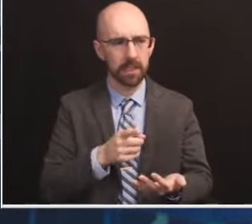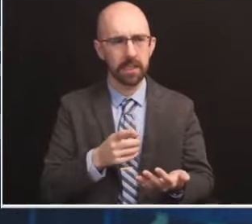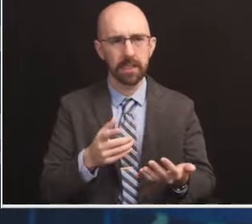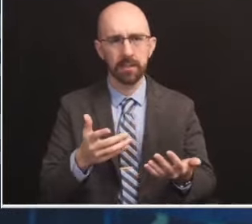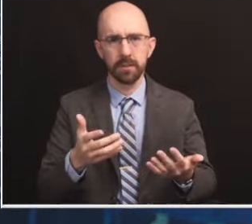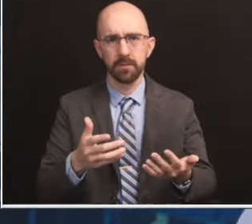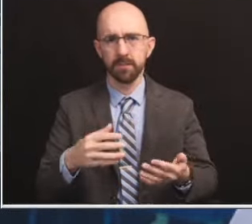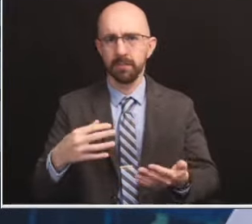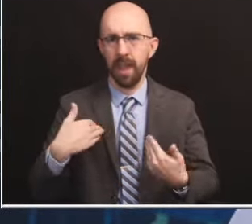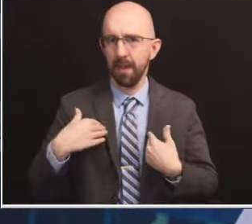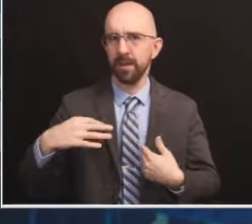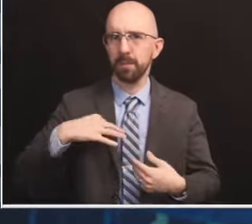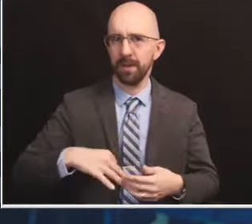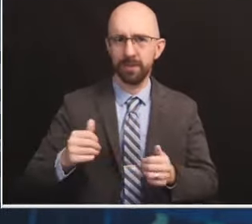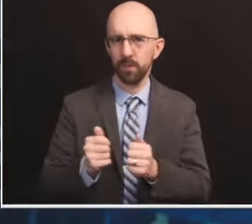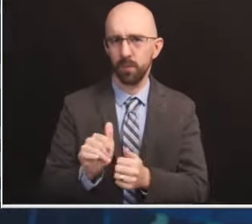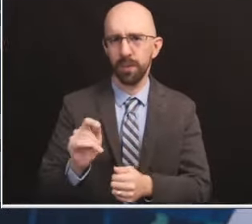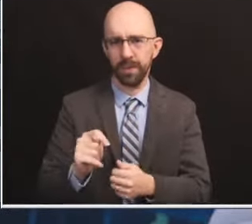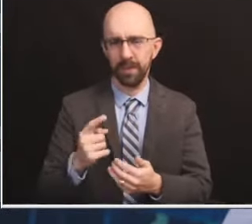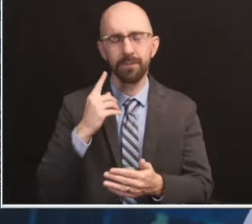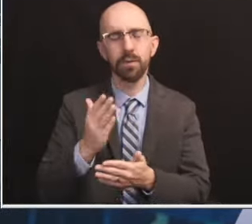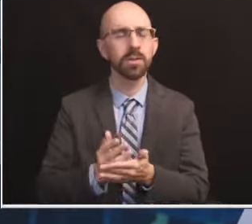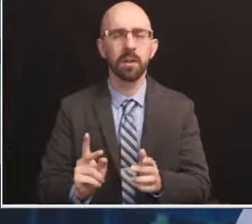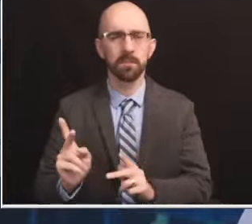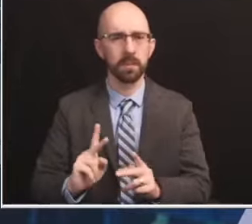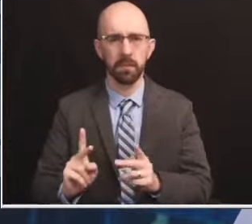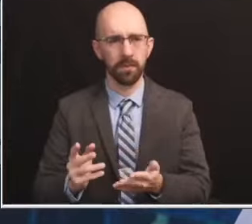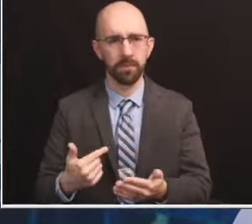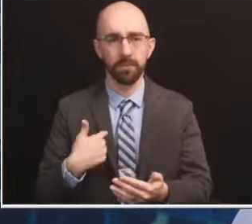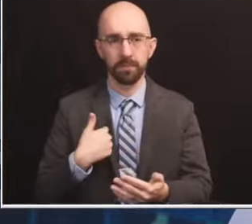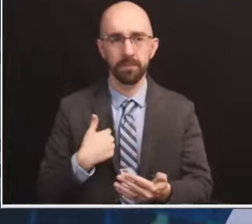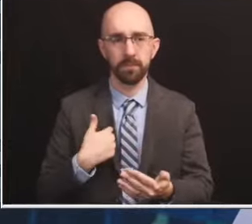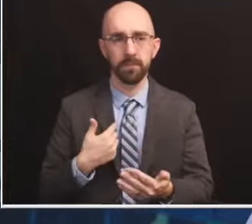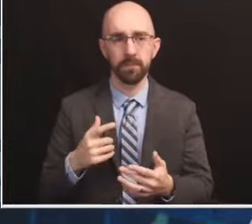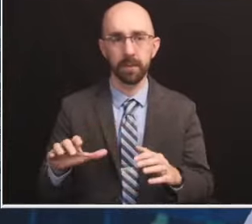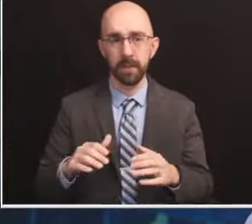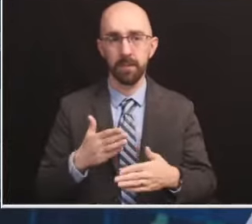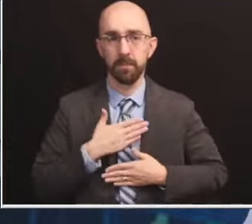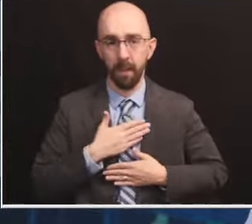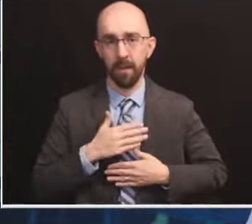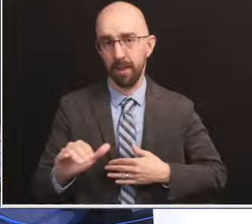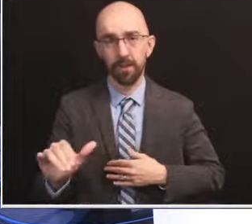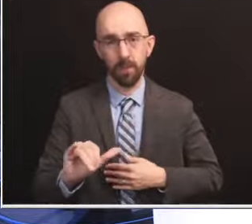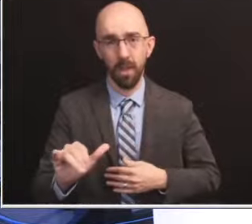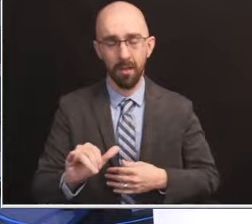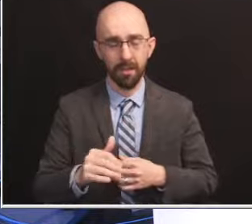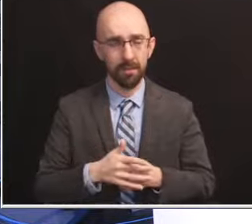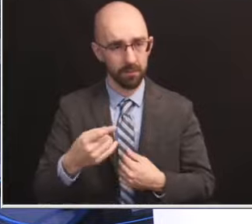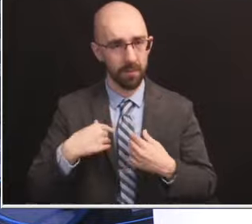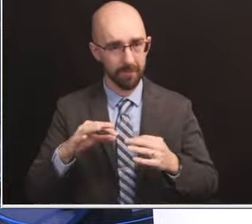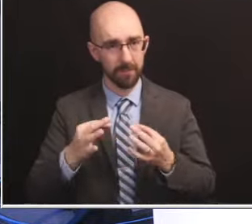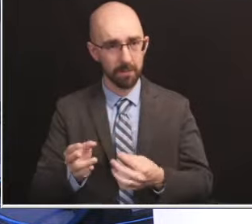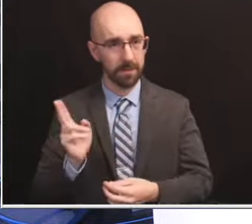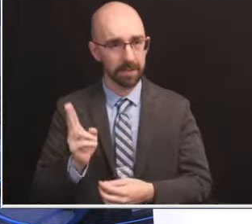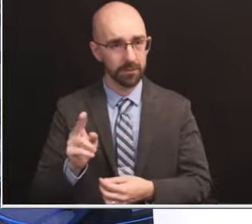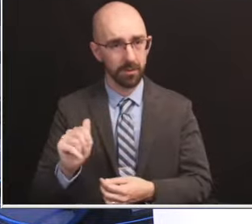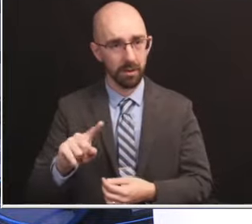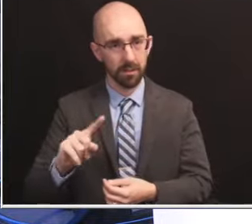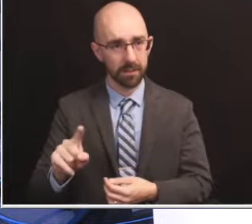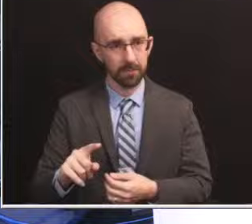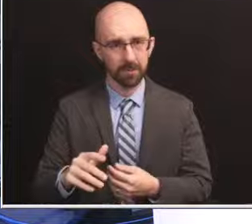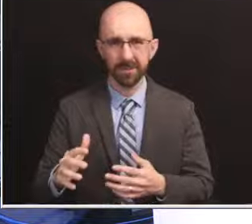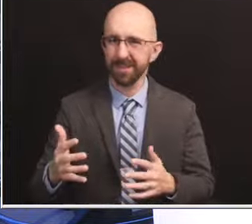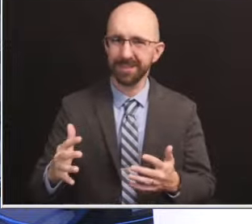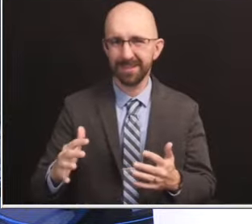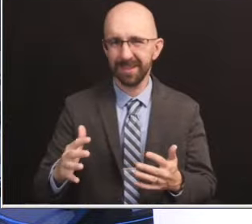benefits. So for some people, and I did mine as well. Do you have a family history of Alzheimer's though? Is it kind